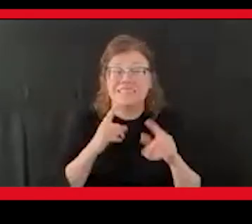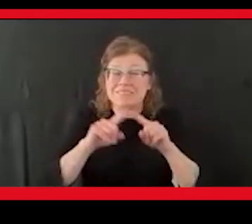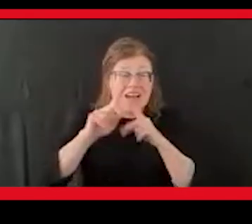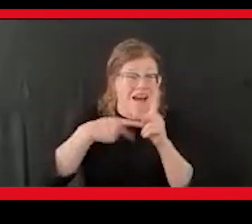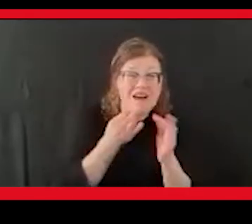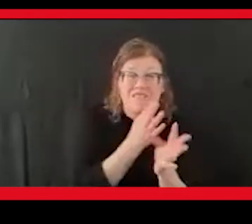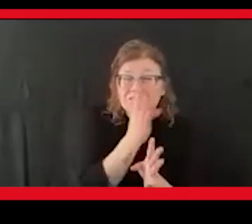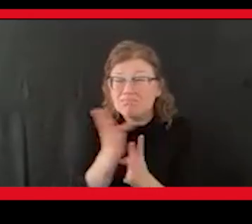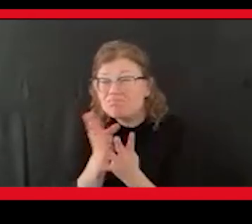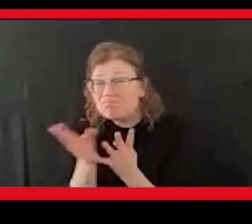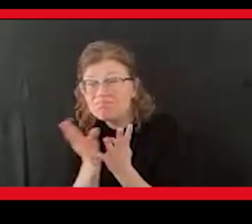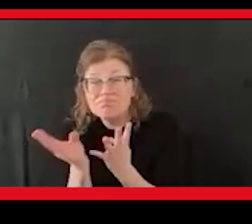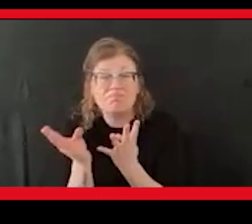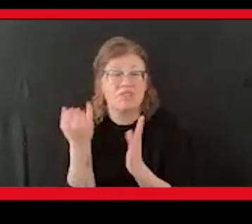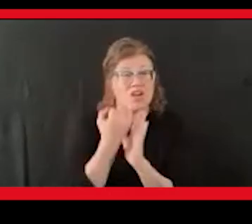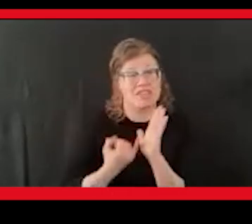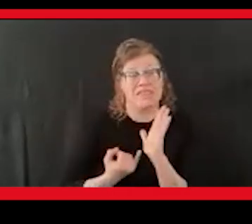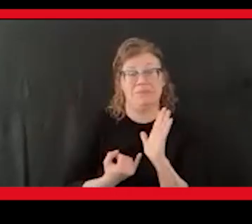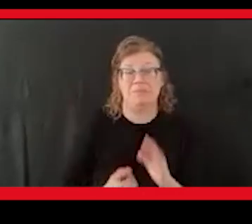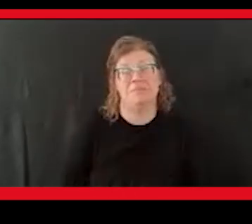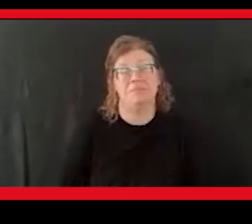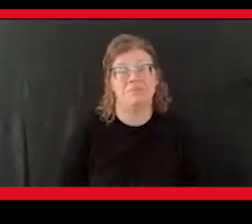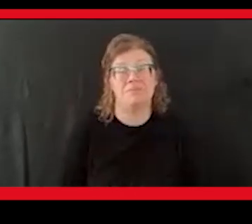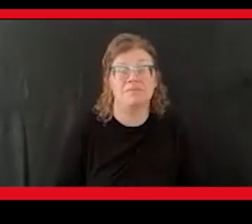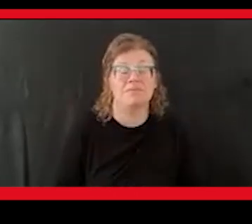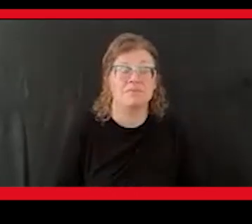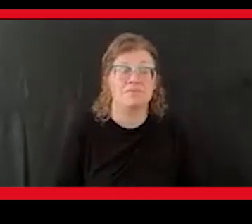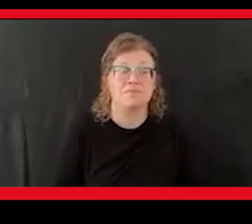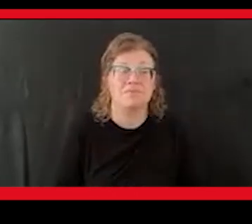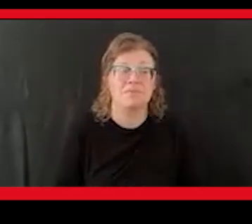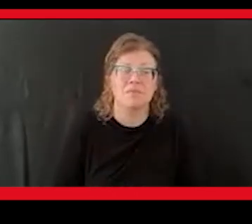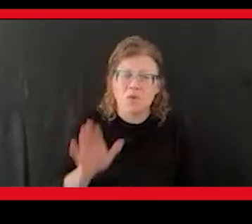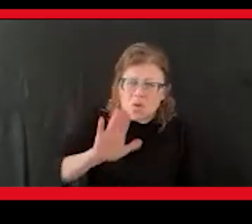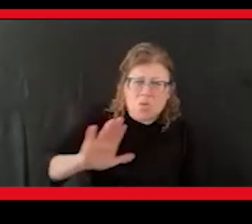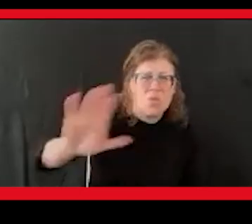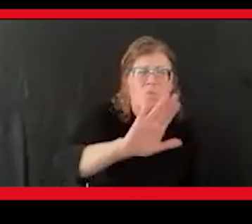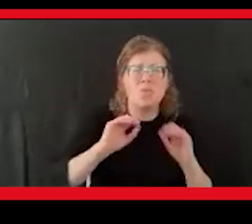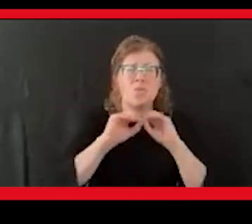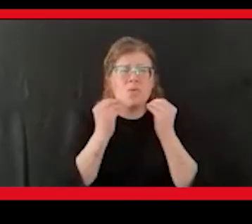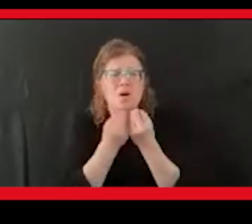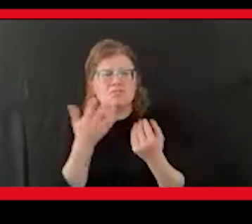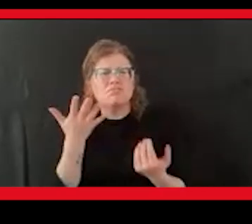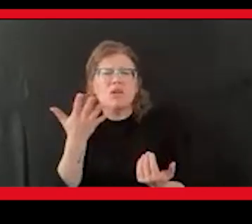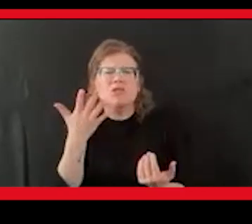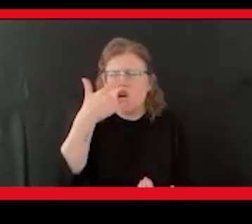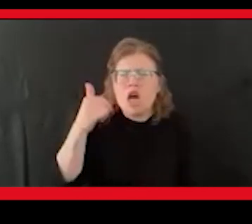Your organization's context matters when assessors try to understand and evaluate the application.